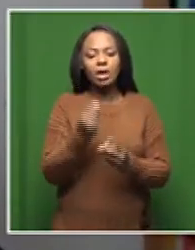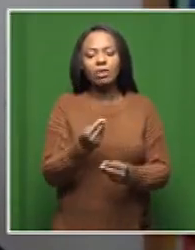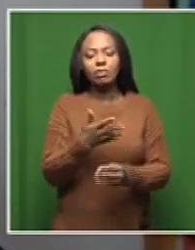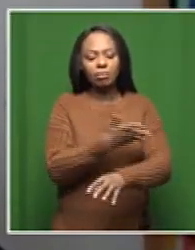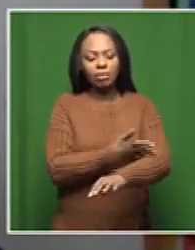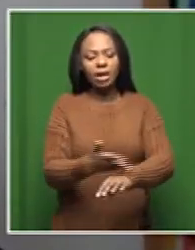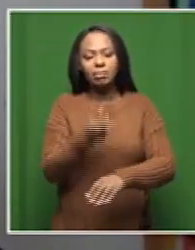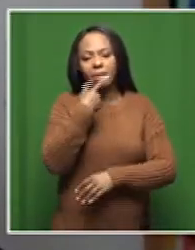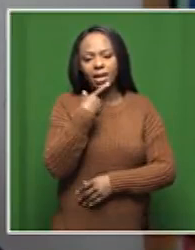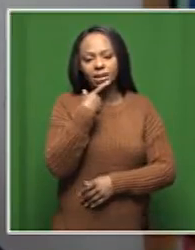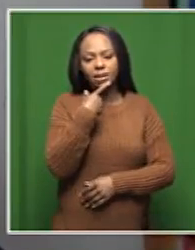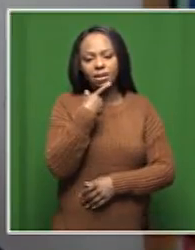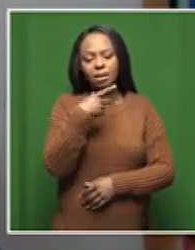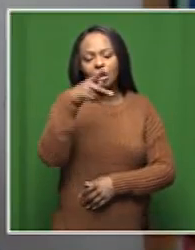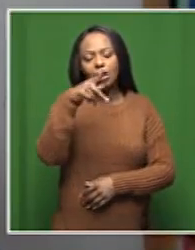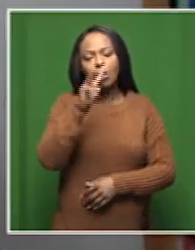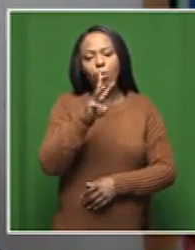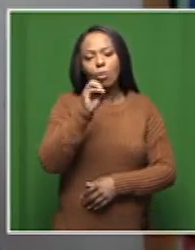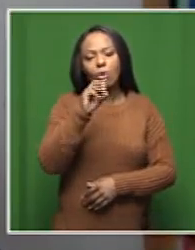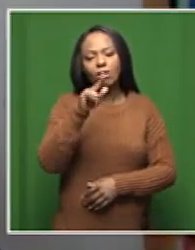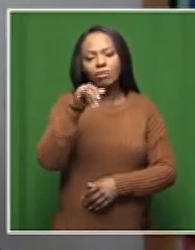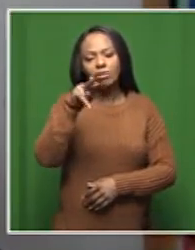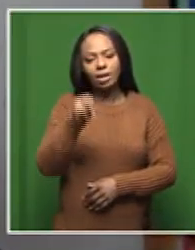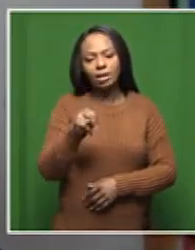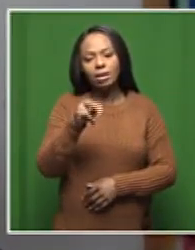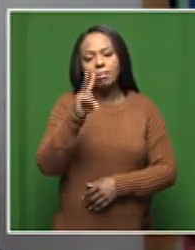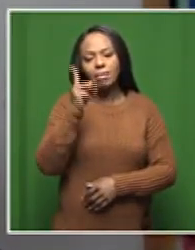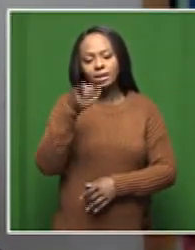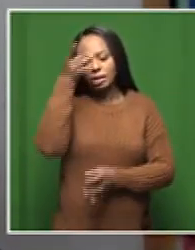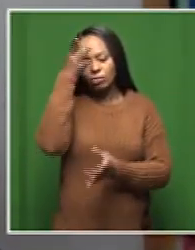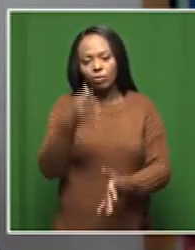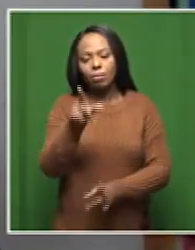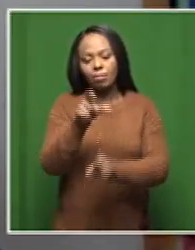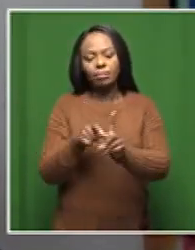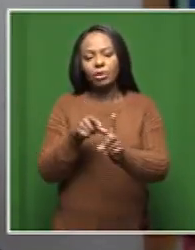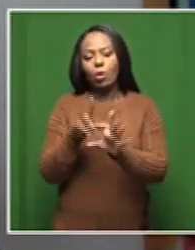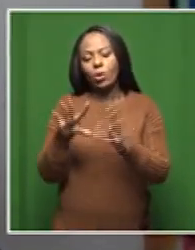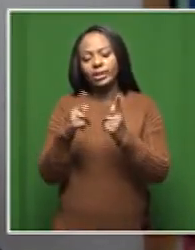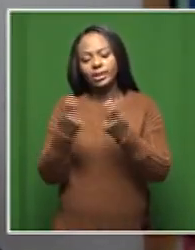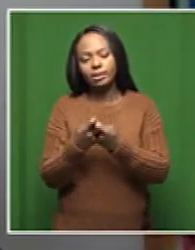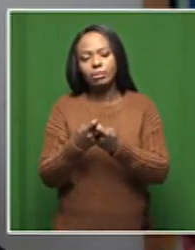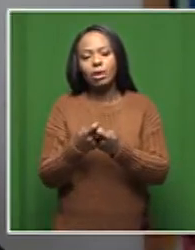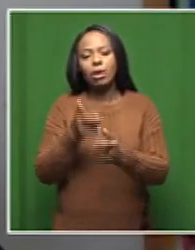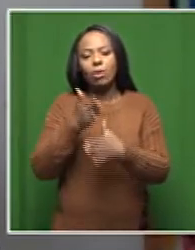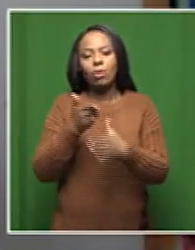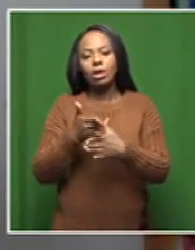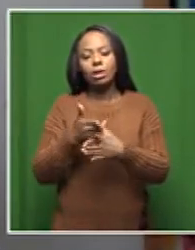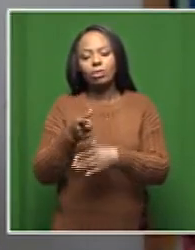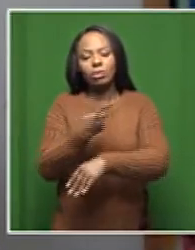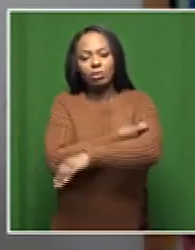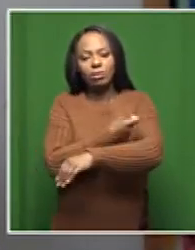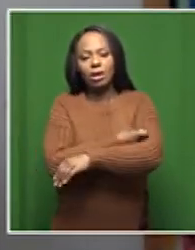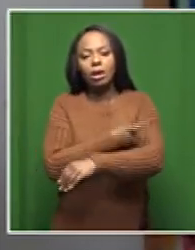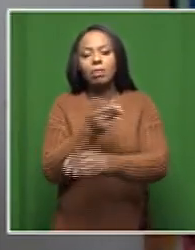warfarin, they should alert the team that's doing the vaccination. And because they can kind of give you